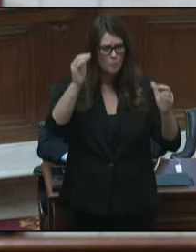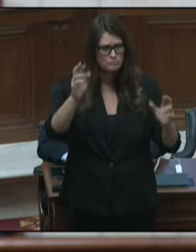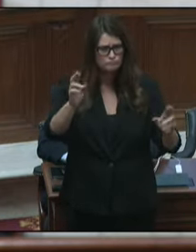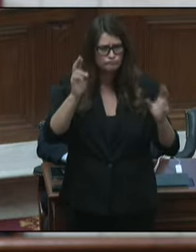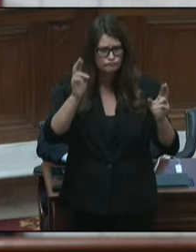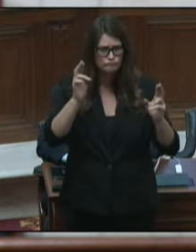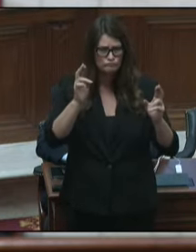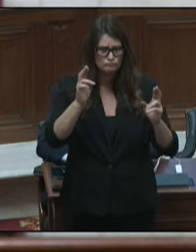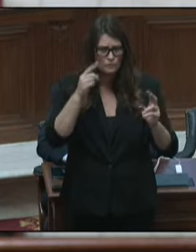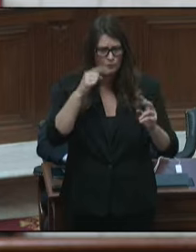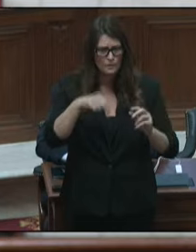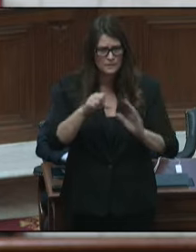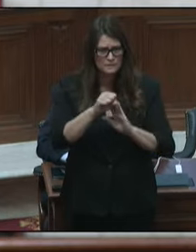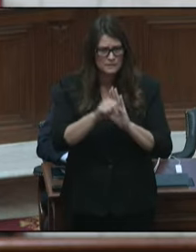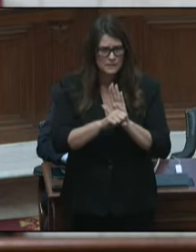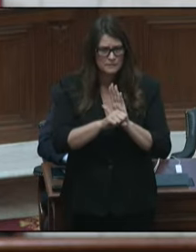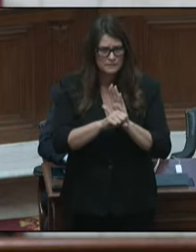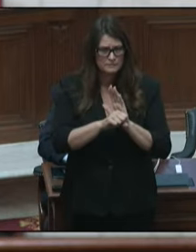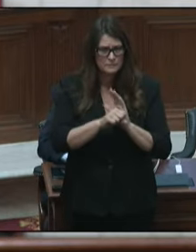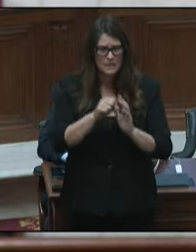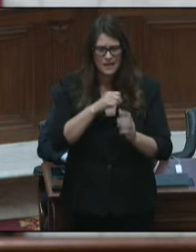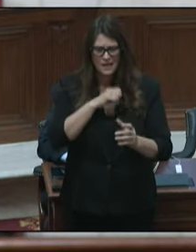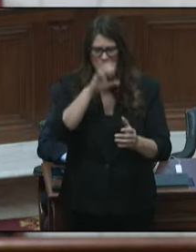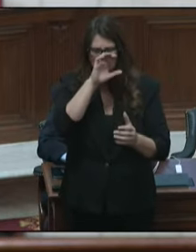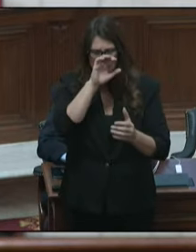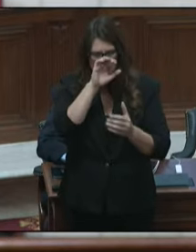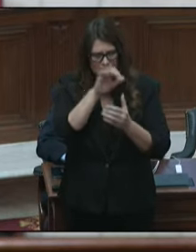I believed it. I believed